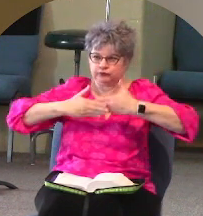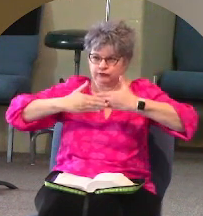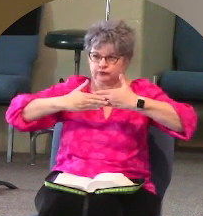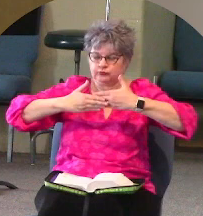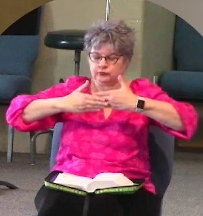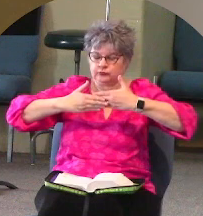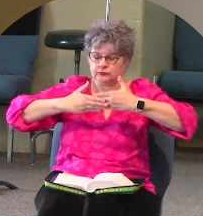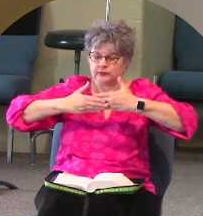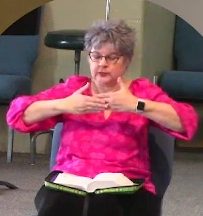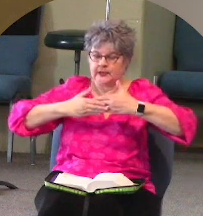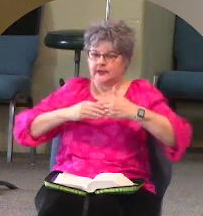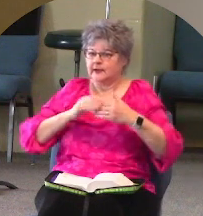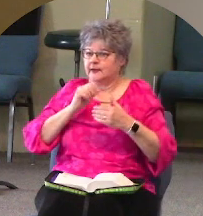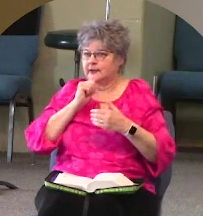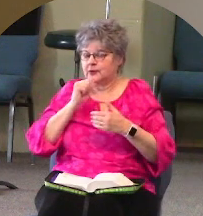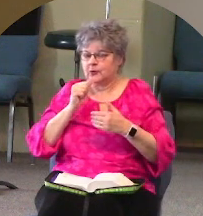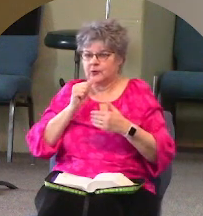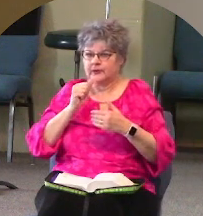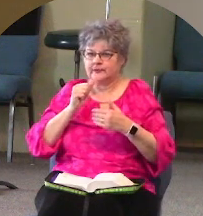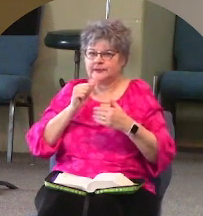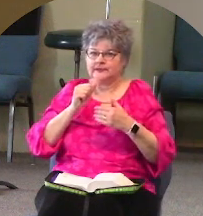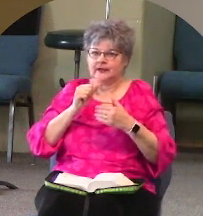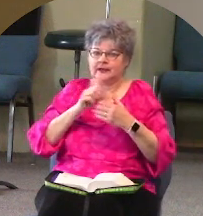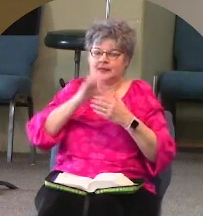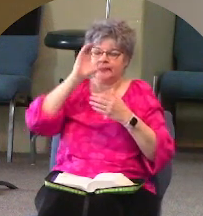No, it was not an eclipse.